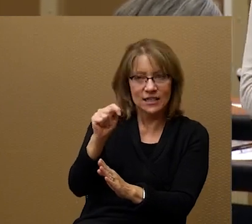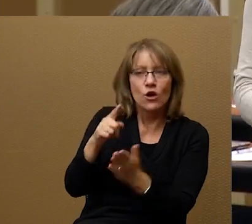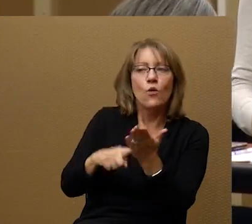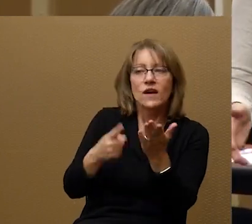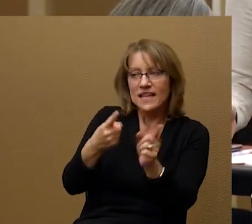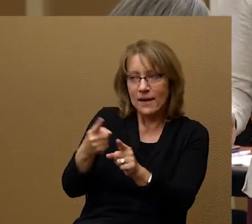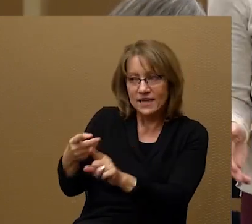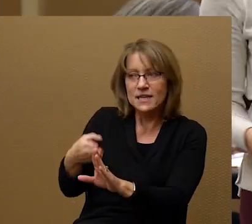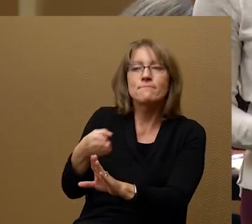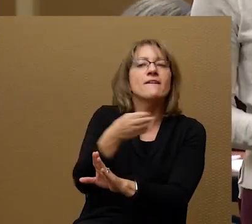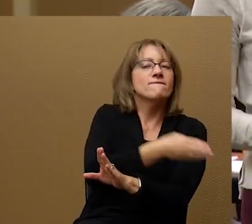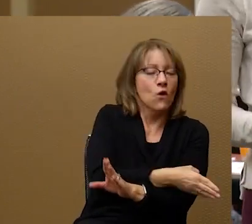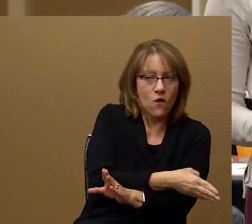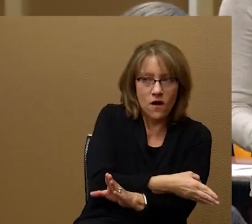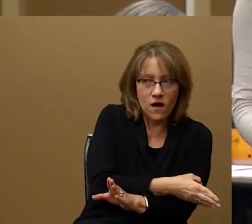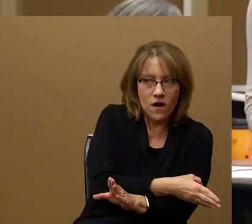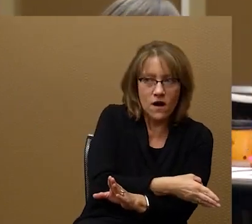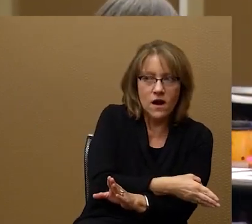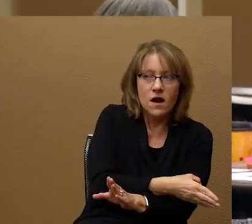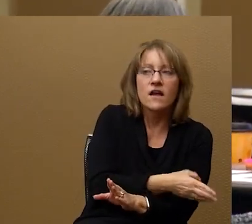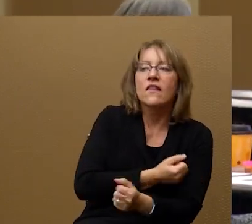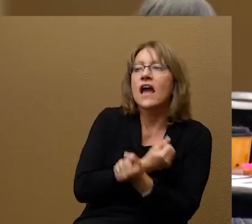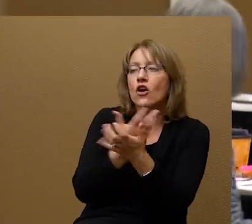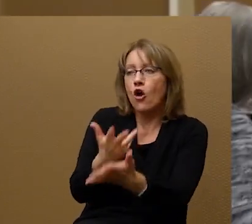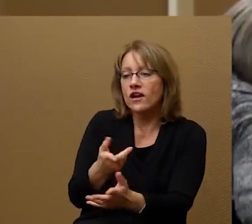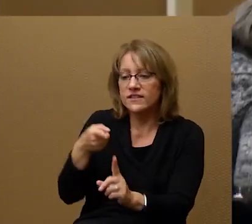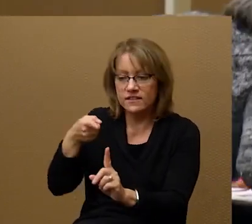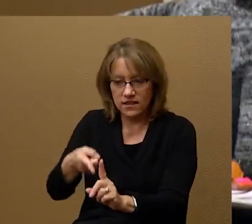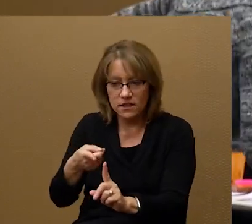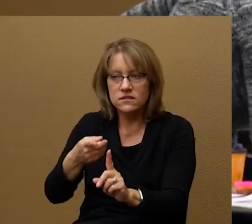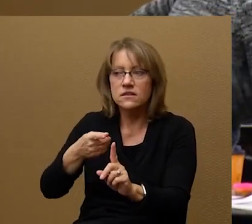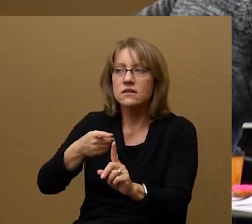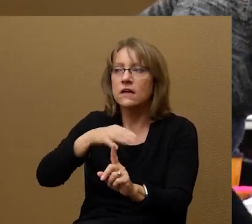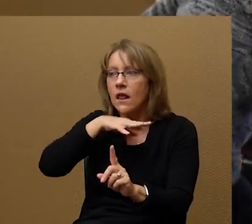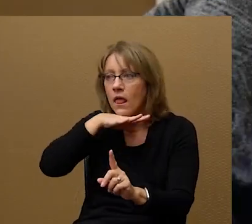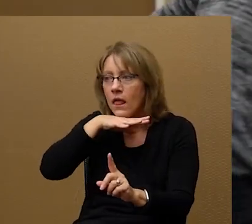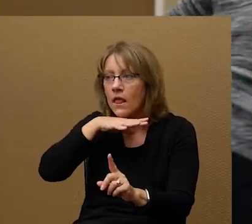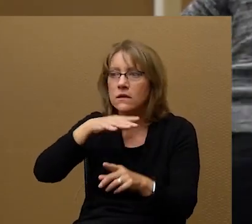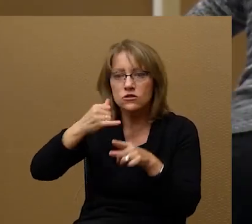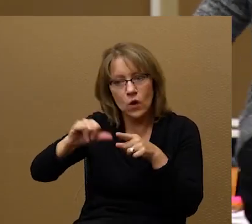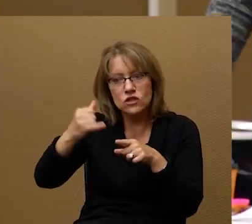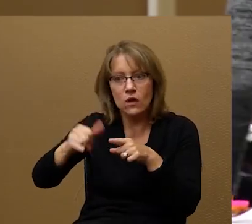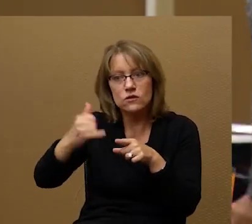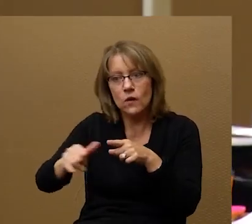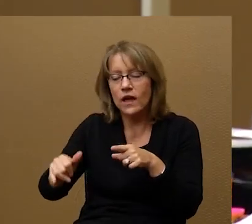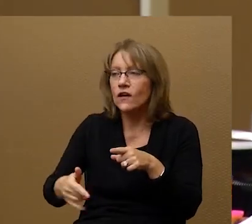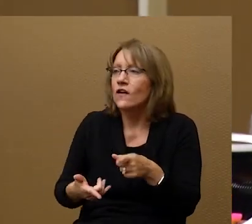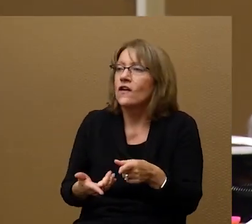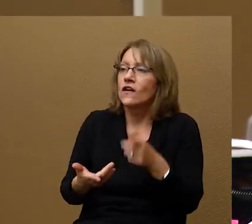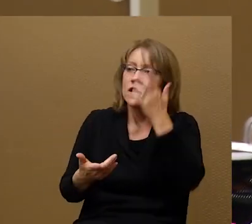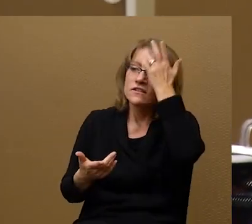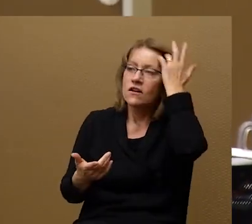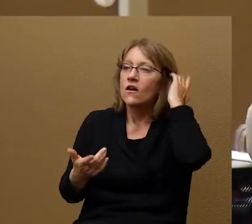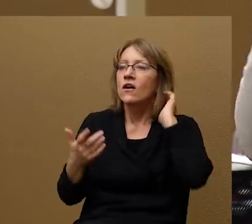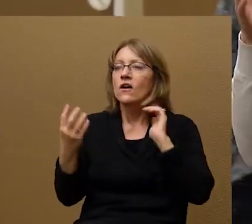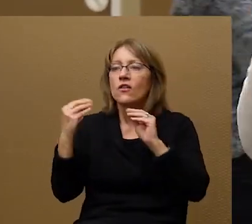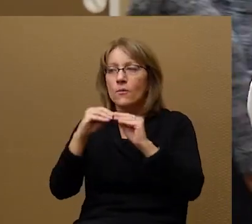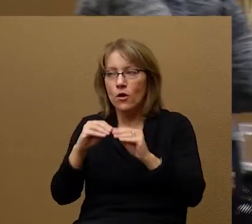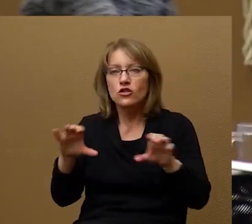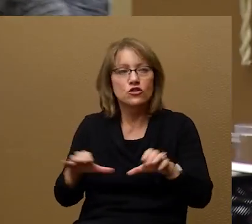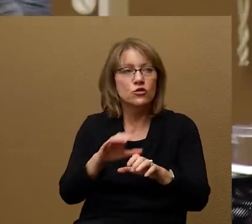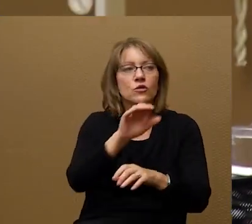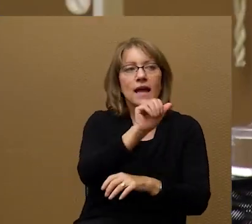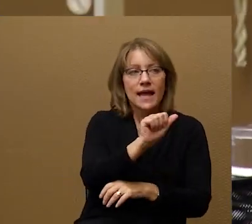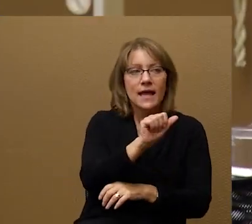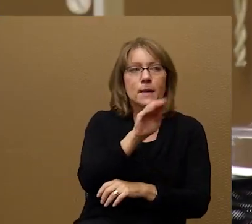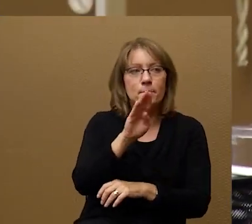haven't seen a clear pattern yet. Yeah, so just the more you do the ABC kind of